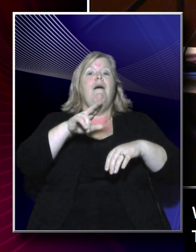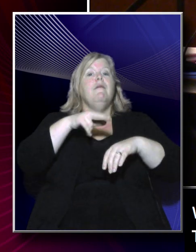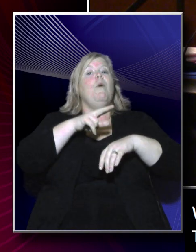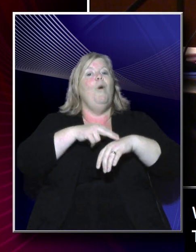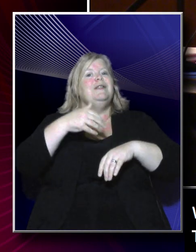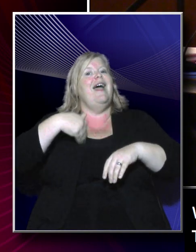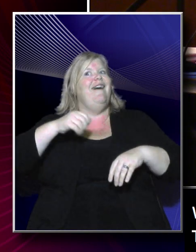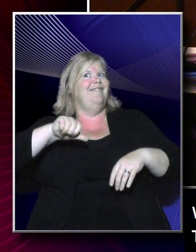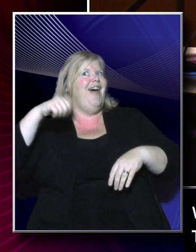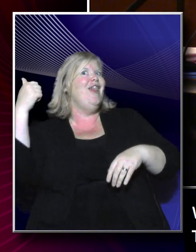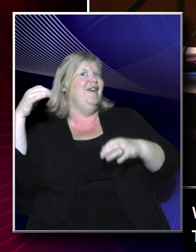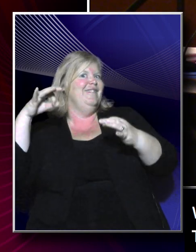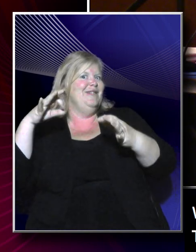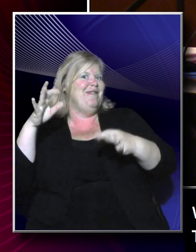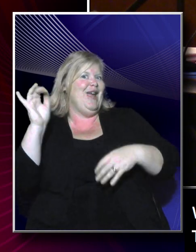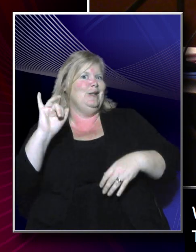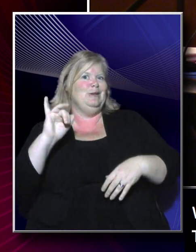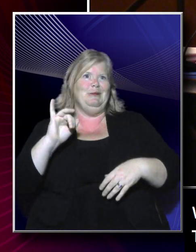feedback.